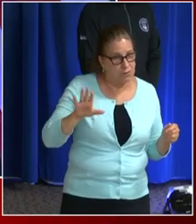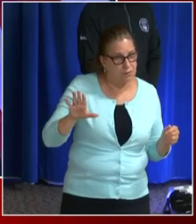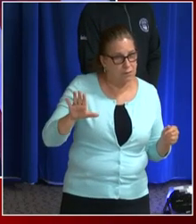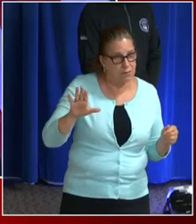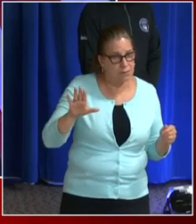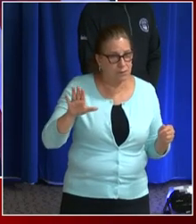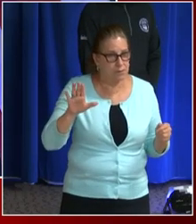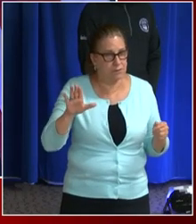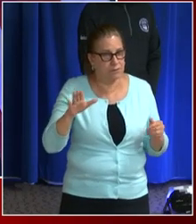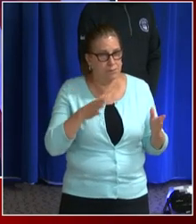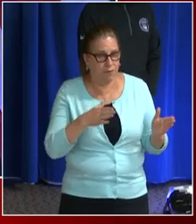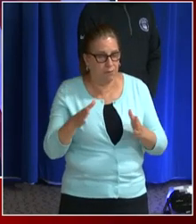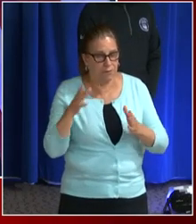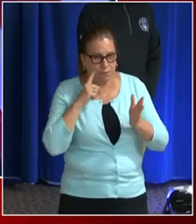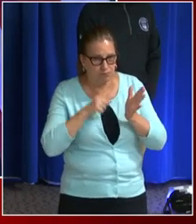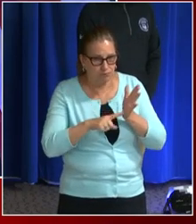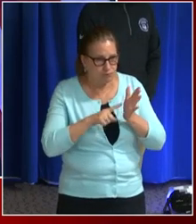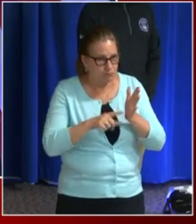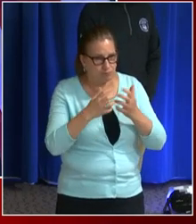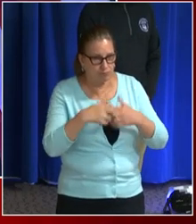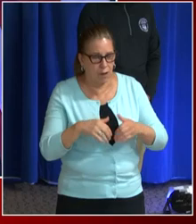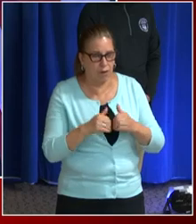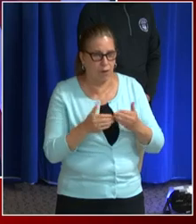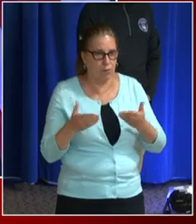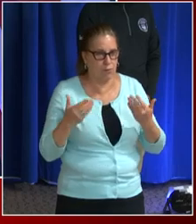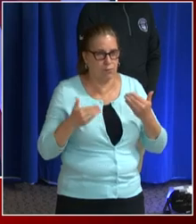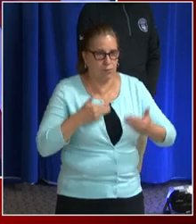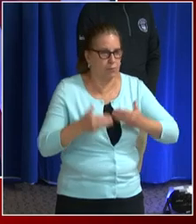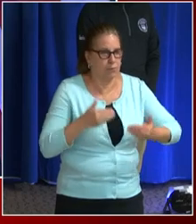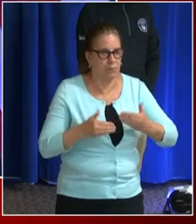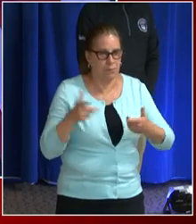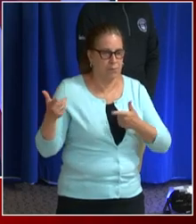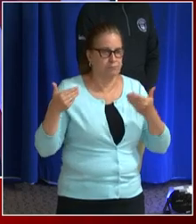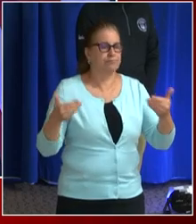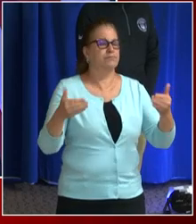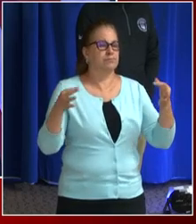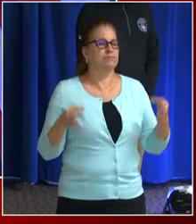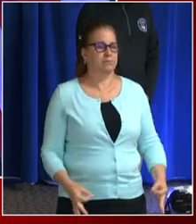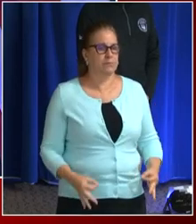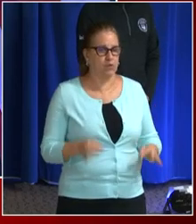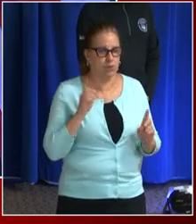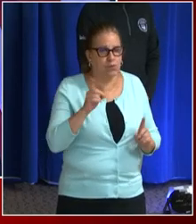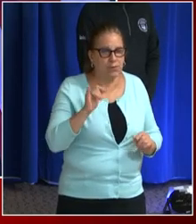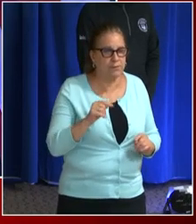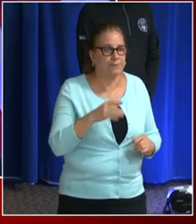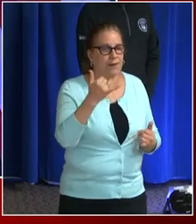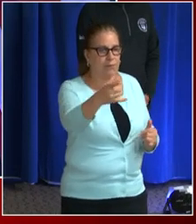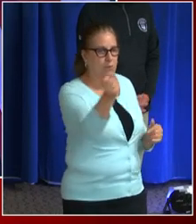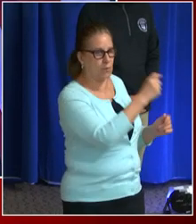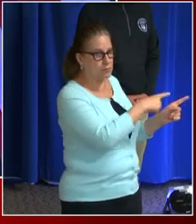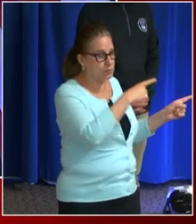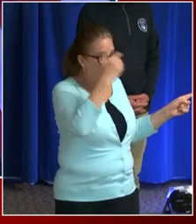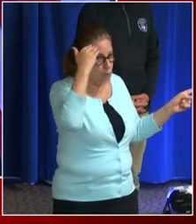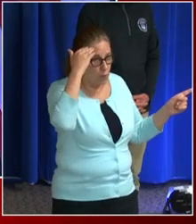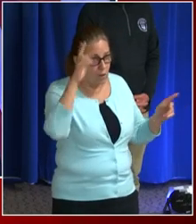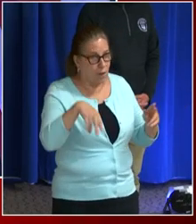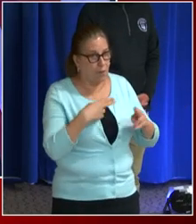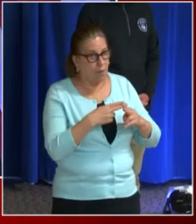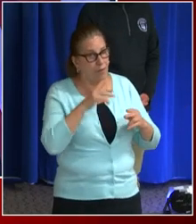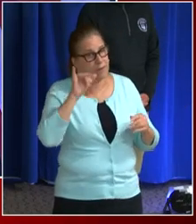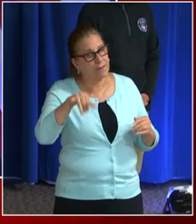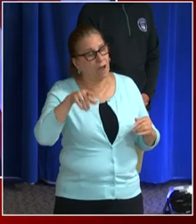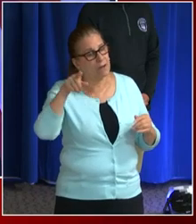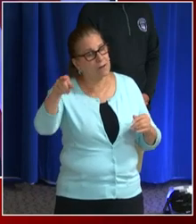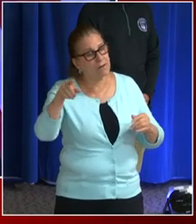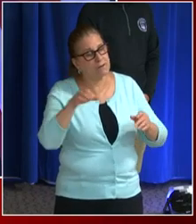Are you aware of the Episcopal Bishop who on several occasions now has